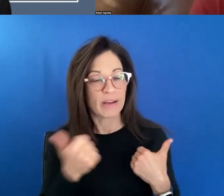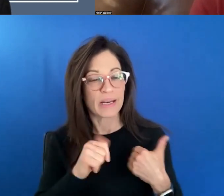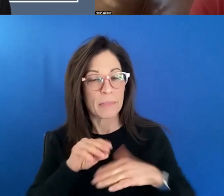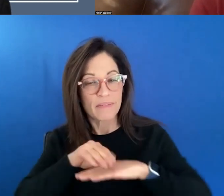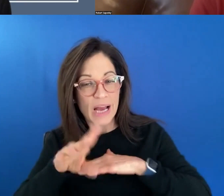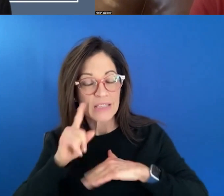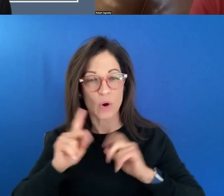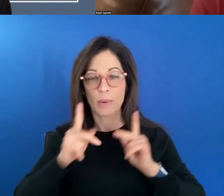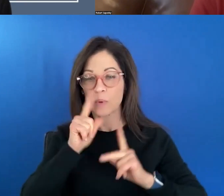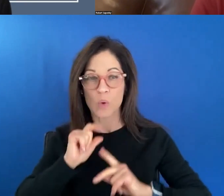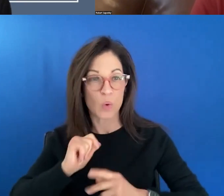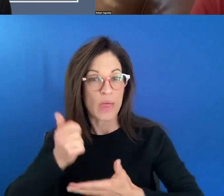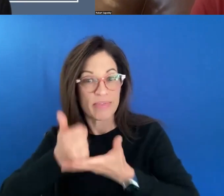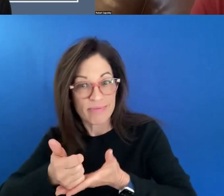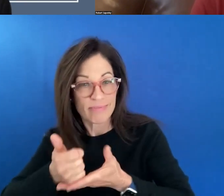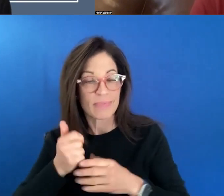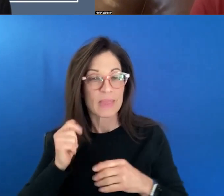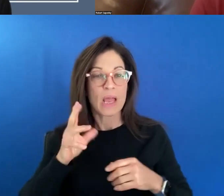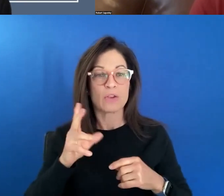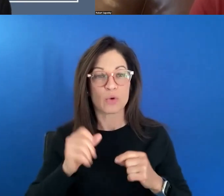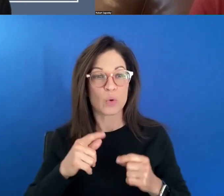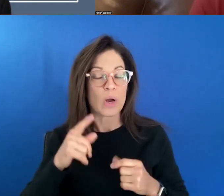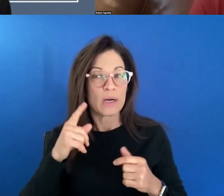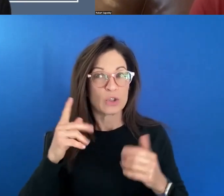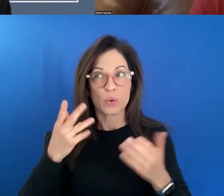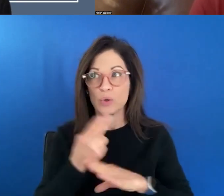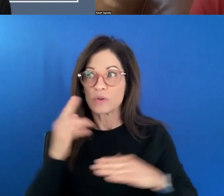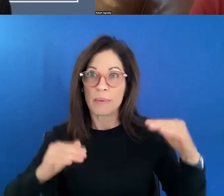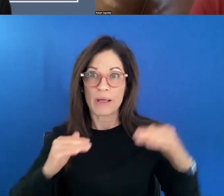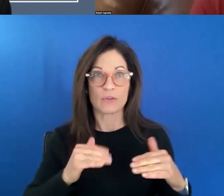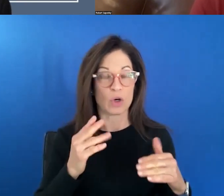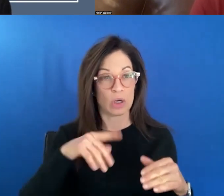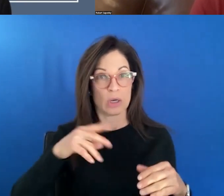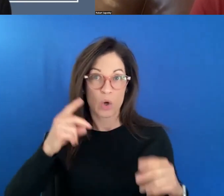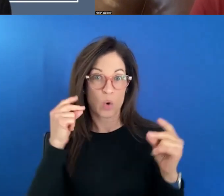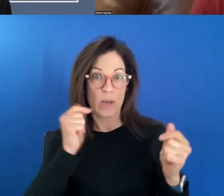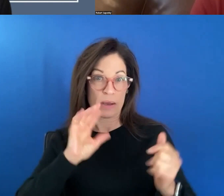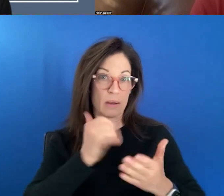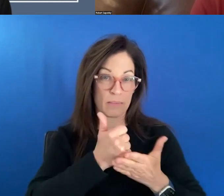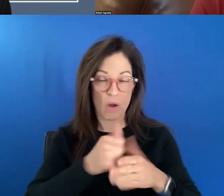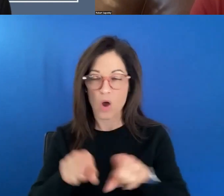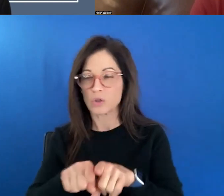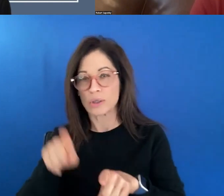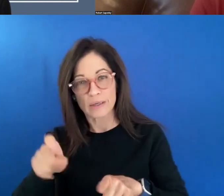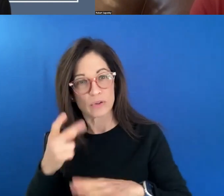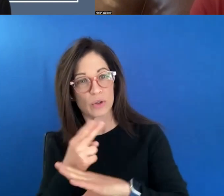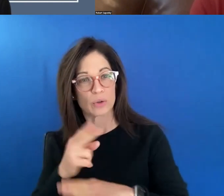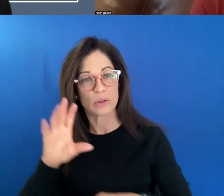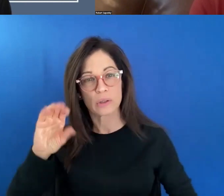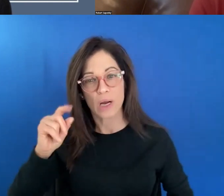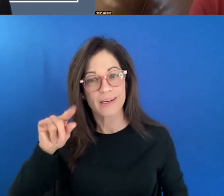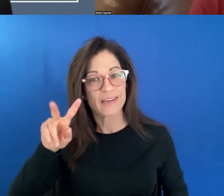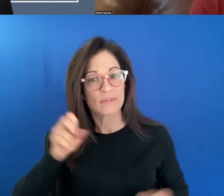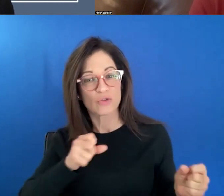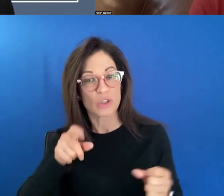crisis interventionists, to strike a balance between the need for swift intervention, but also the necessity to employ cognitive strategies that you